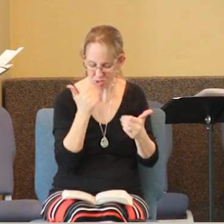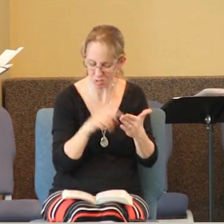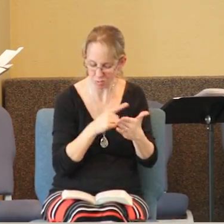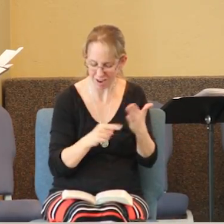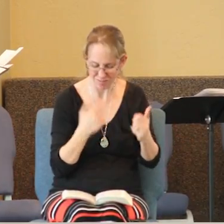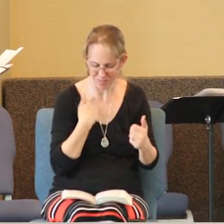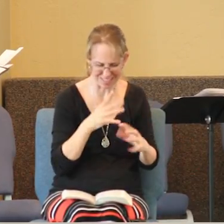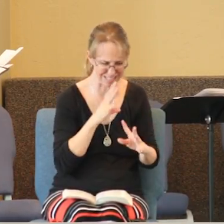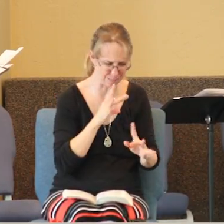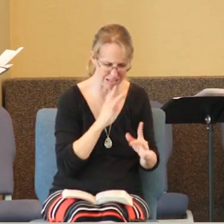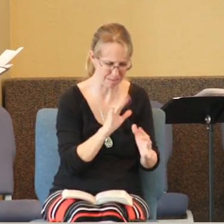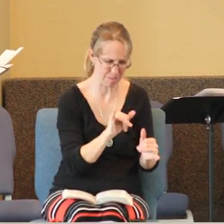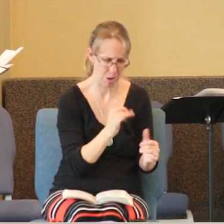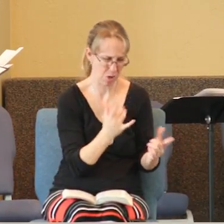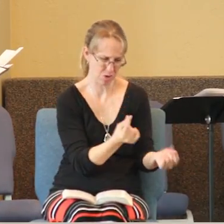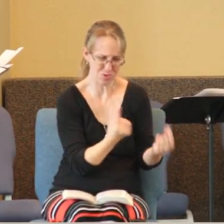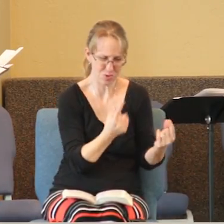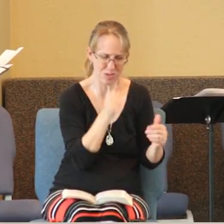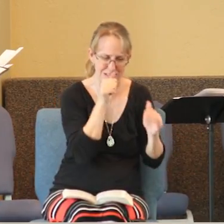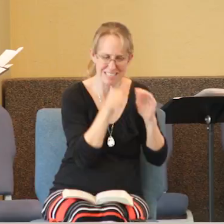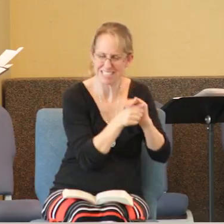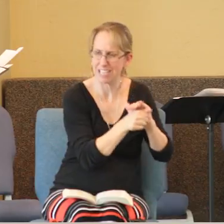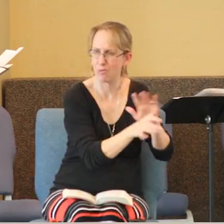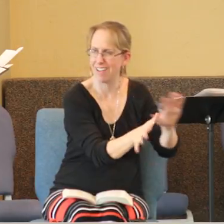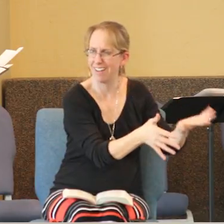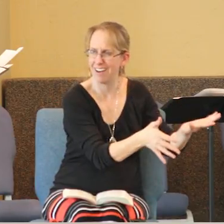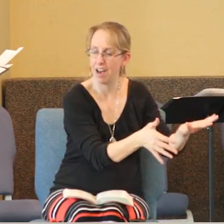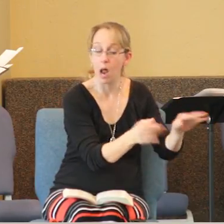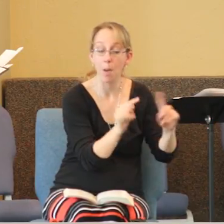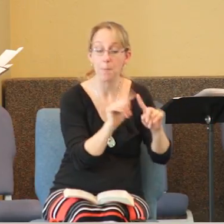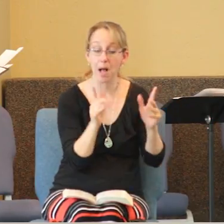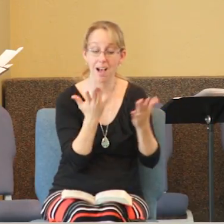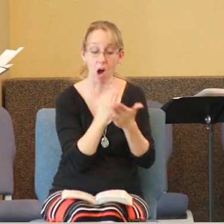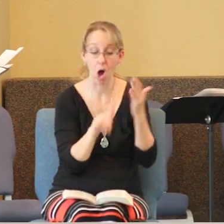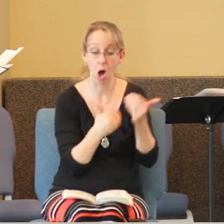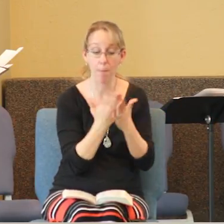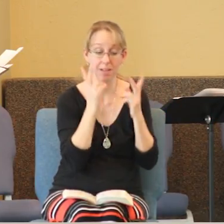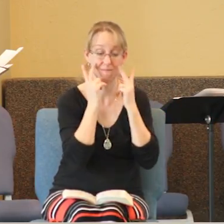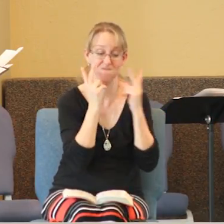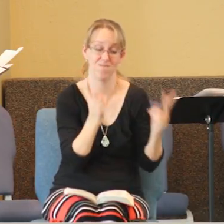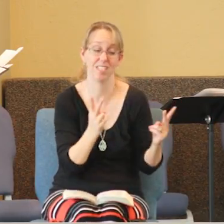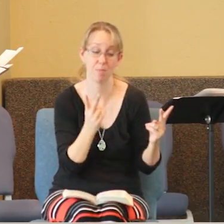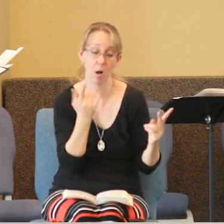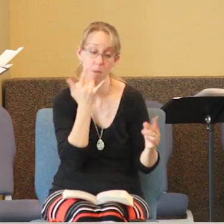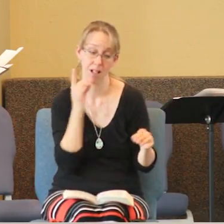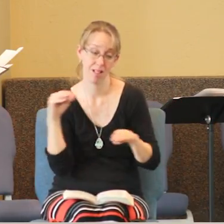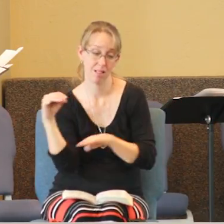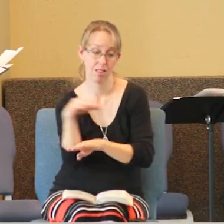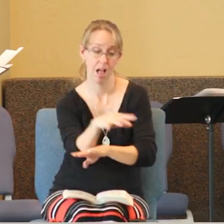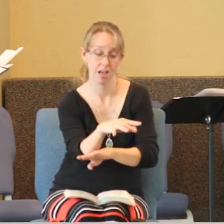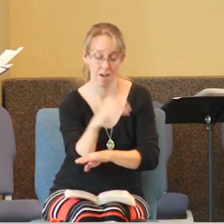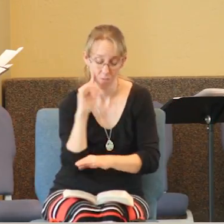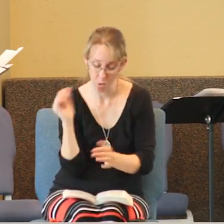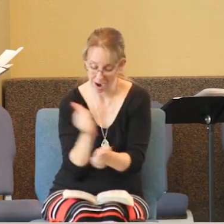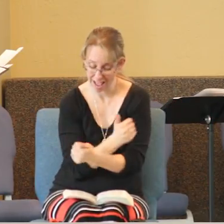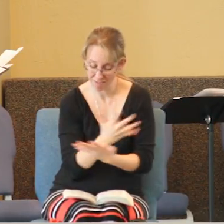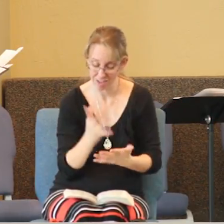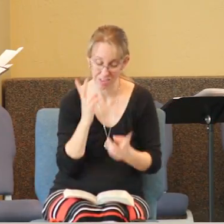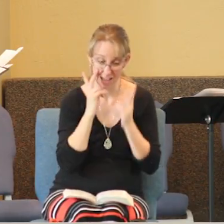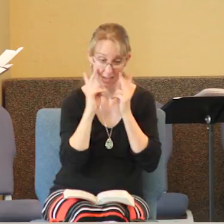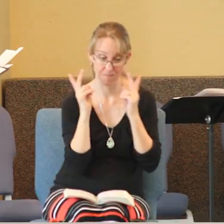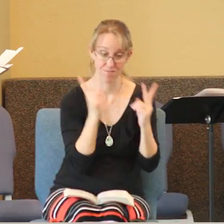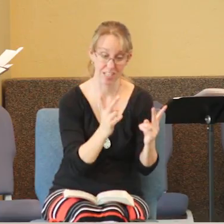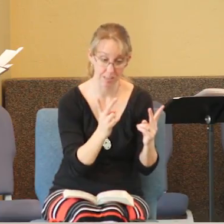of the things which are done by them in secret. But all things become visible when they are exposed by the light. For everything that becomes